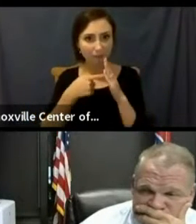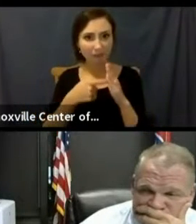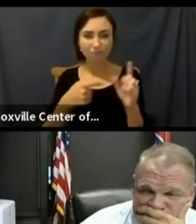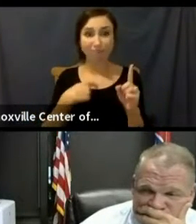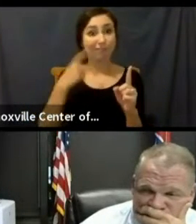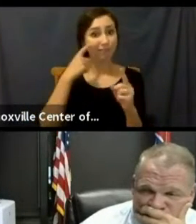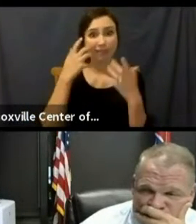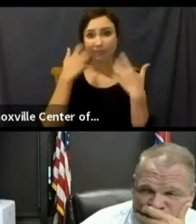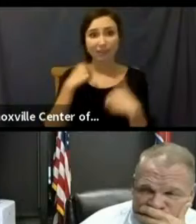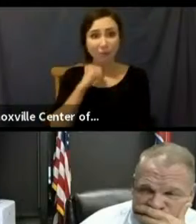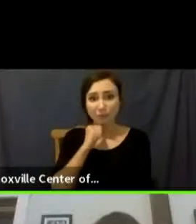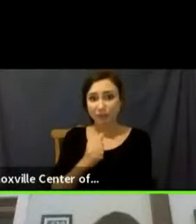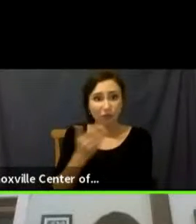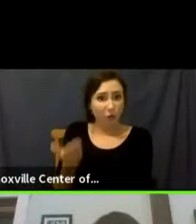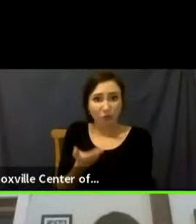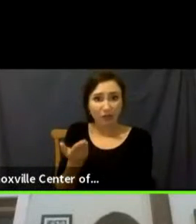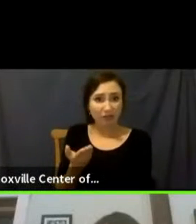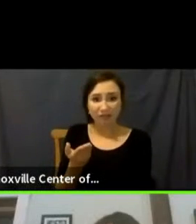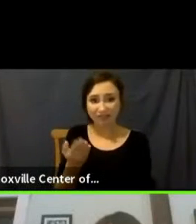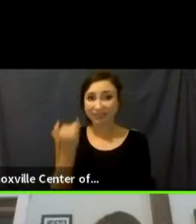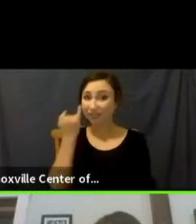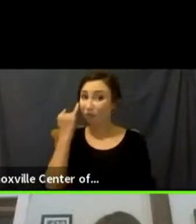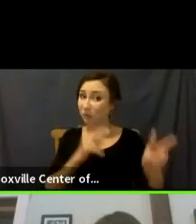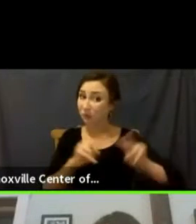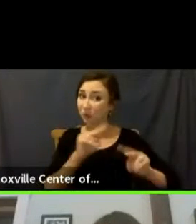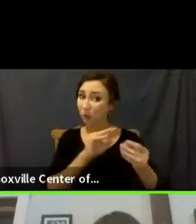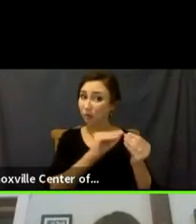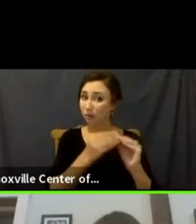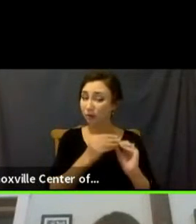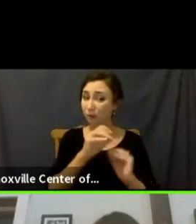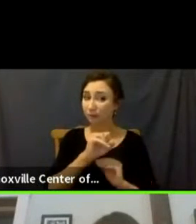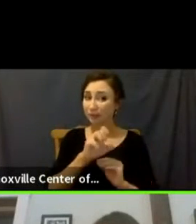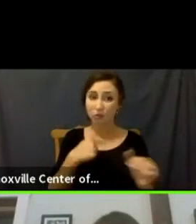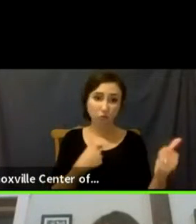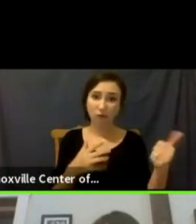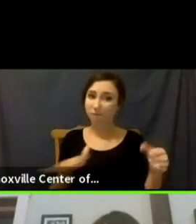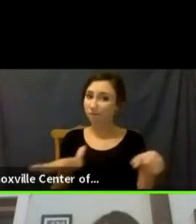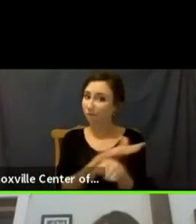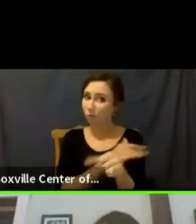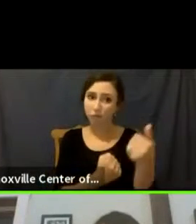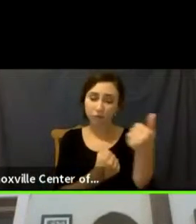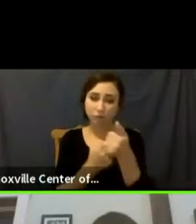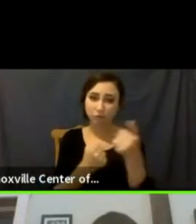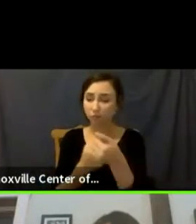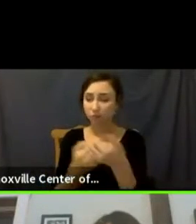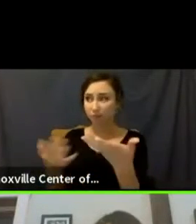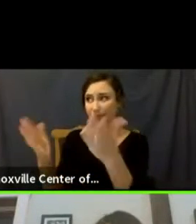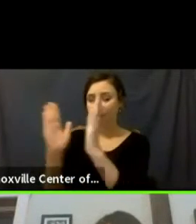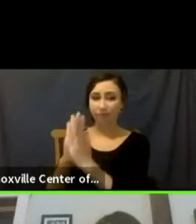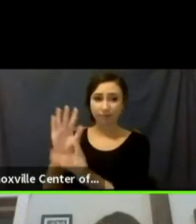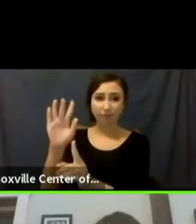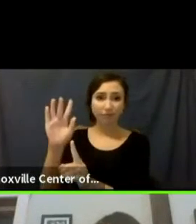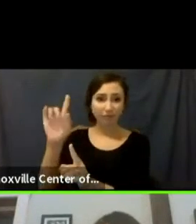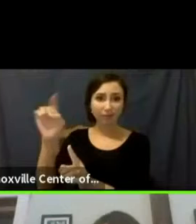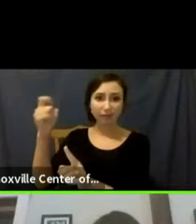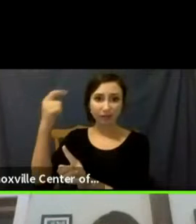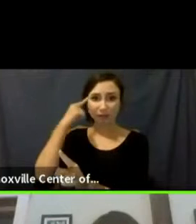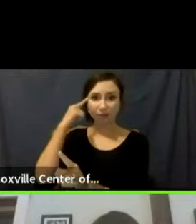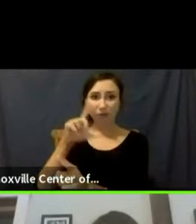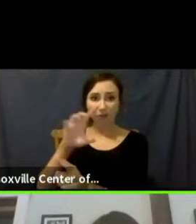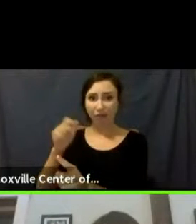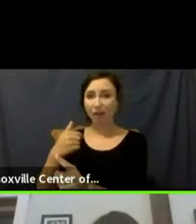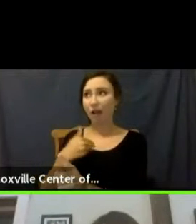particularly if you look at the cases that we have. So I'd be fully supportive of a resolution asking Governor Lee. And I know that I've written their